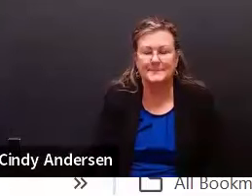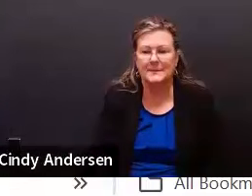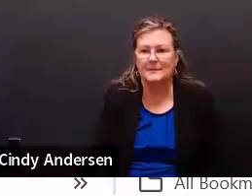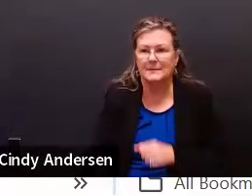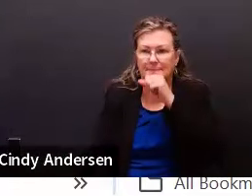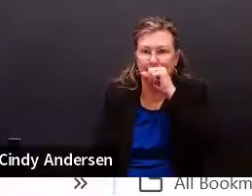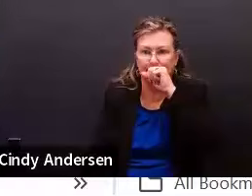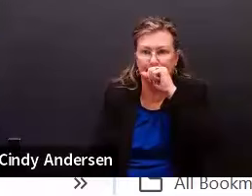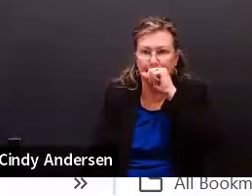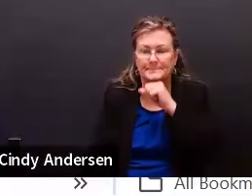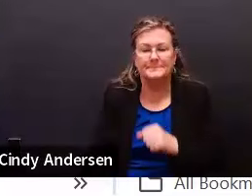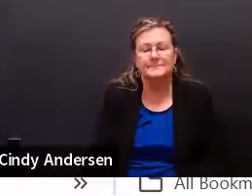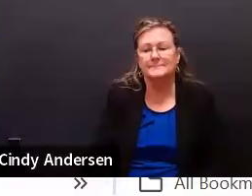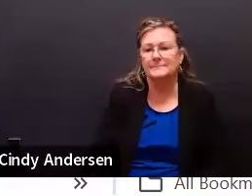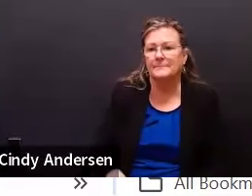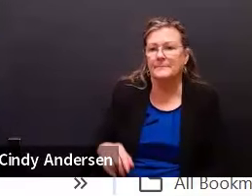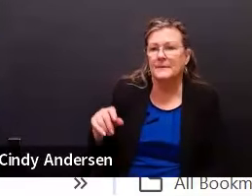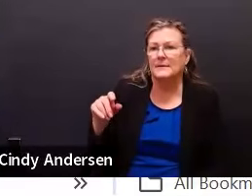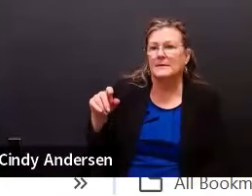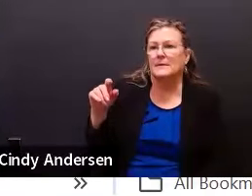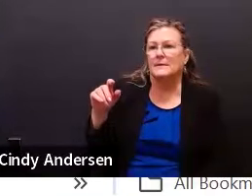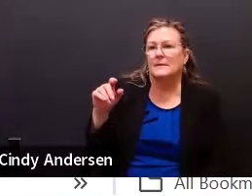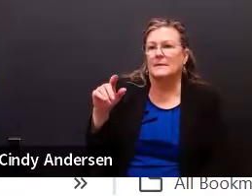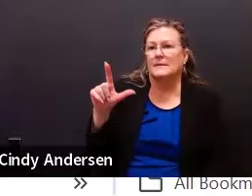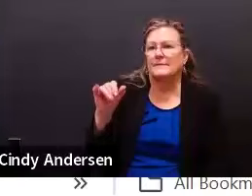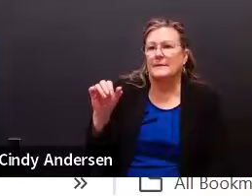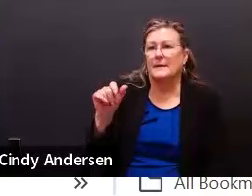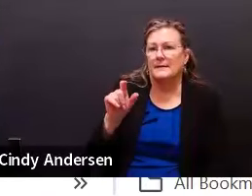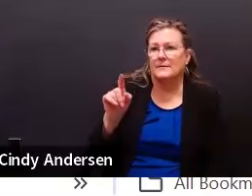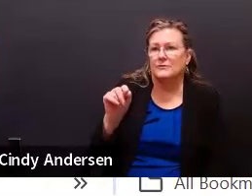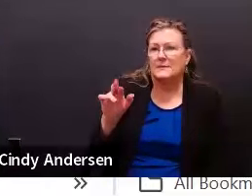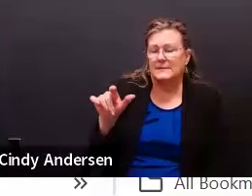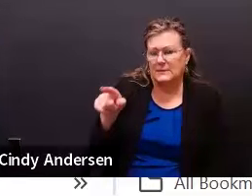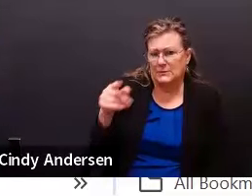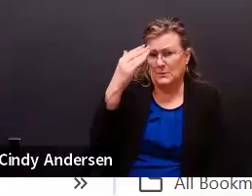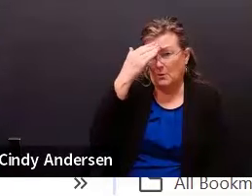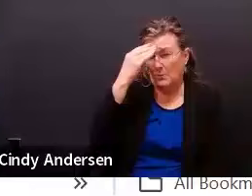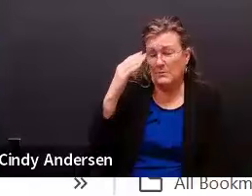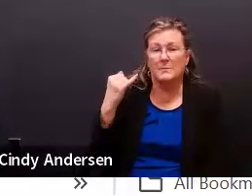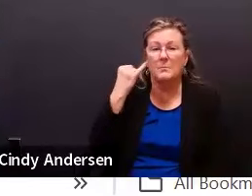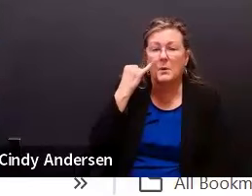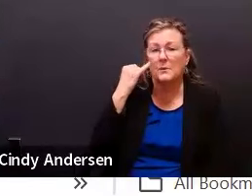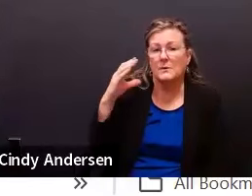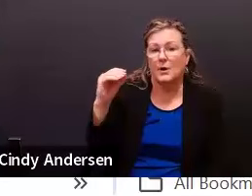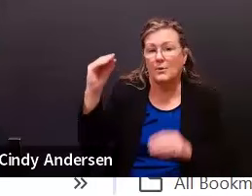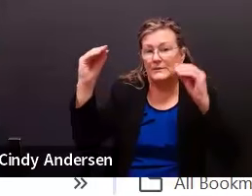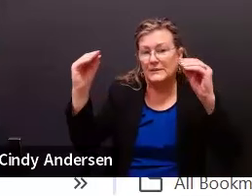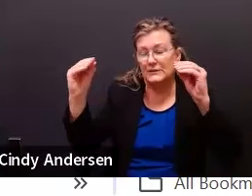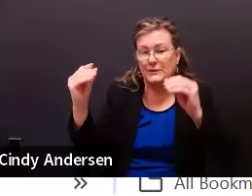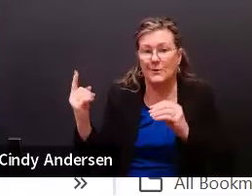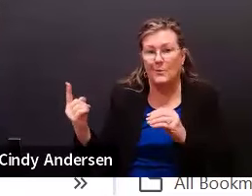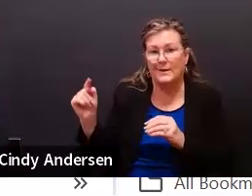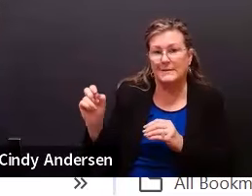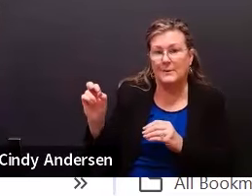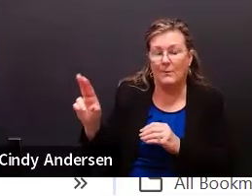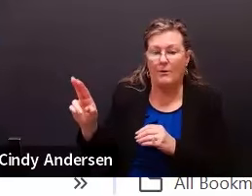And Thank now, you. Tracy, would you know, like in a co-teaching situation? So if there was a gen ed teacher that was highly qualified in math as the teacher of record,